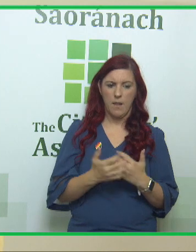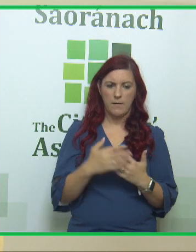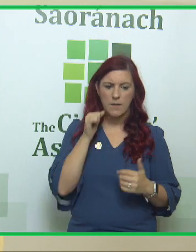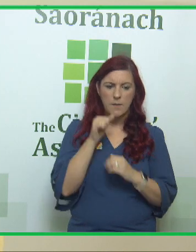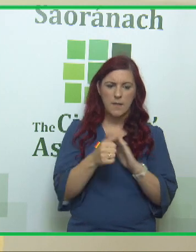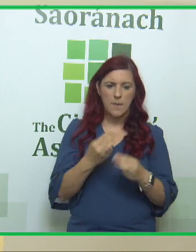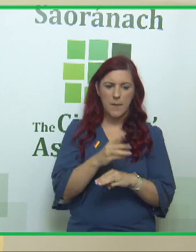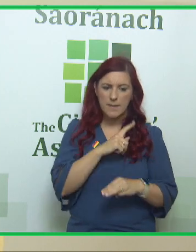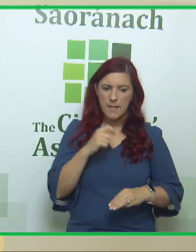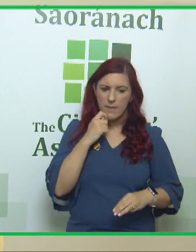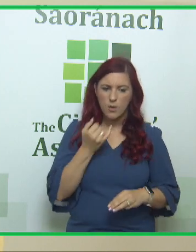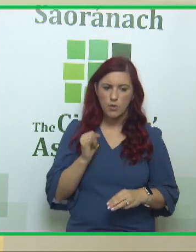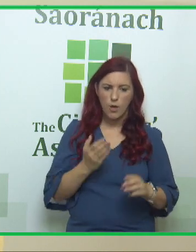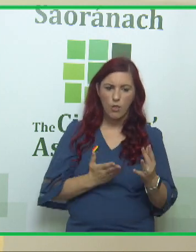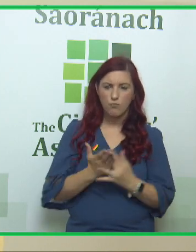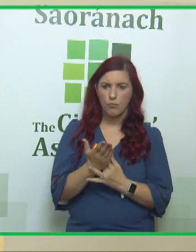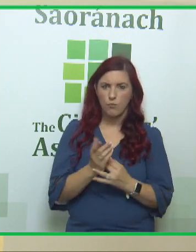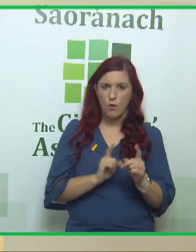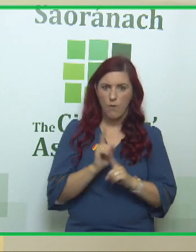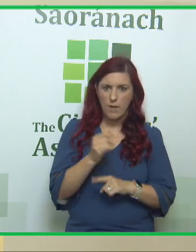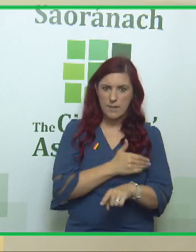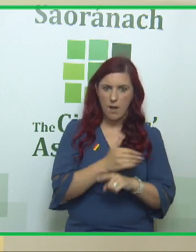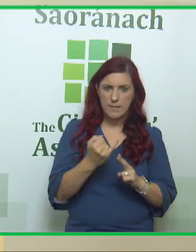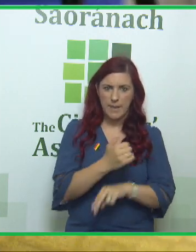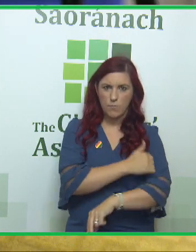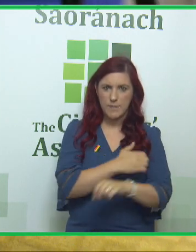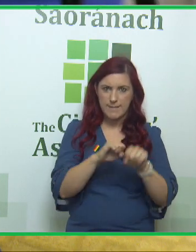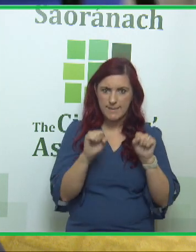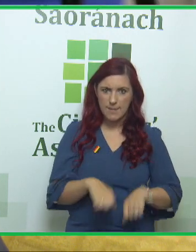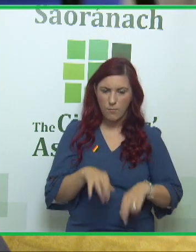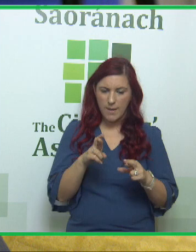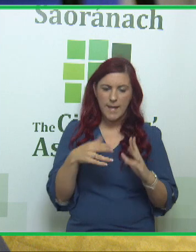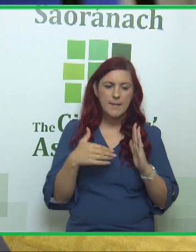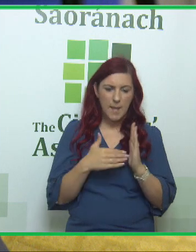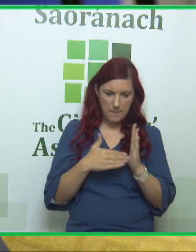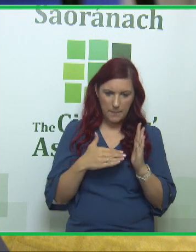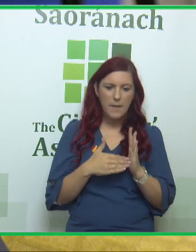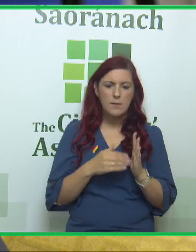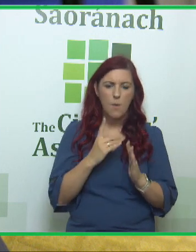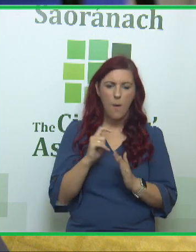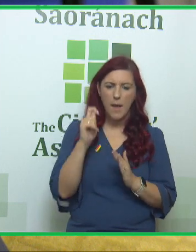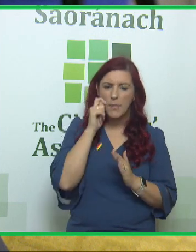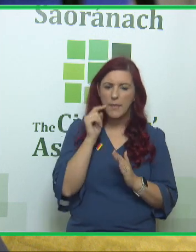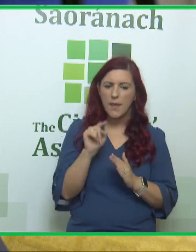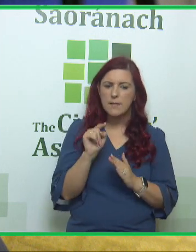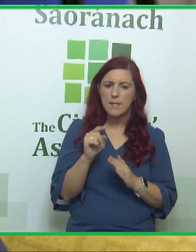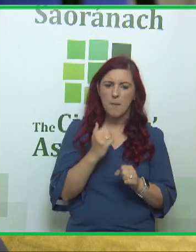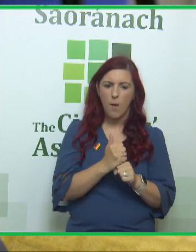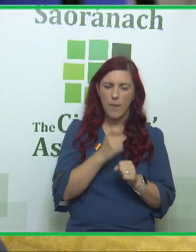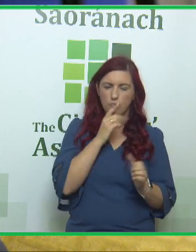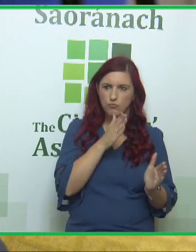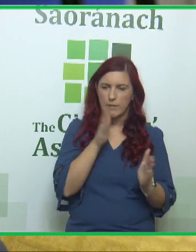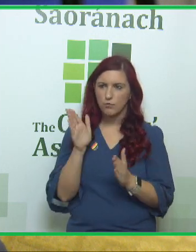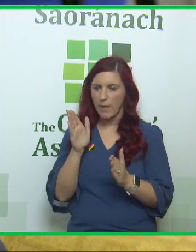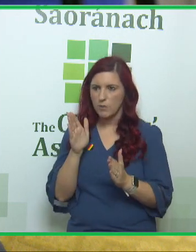said their journey to recovery began there. Absolutely, and I think that, again, it's about that redirection of how